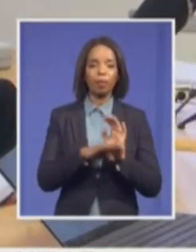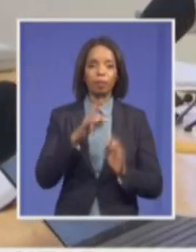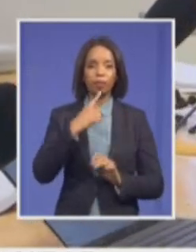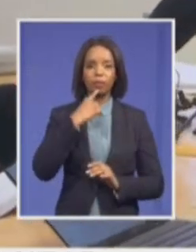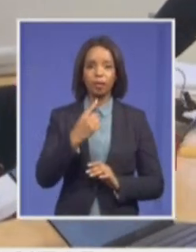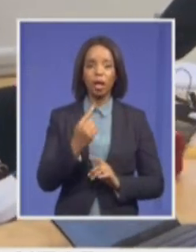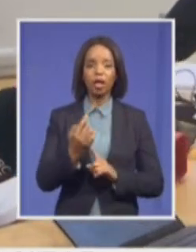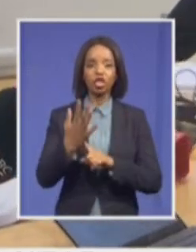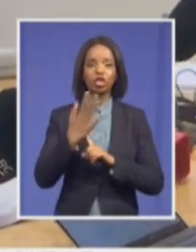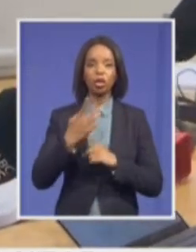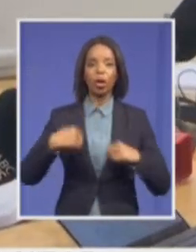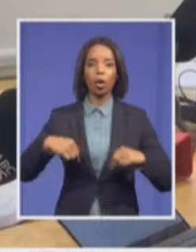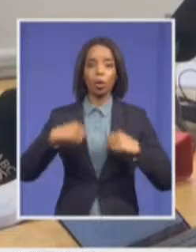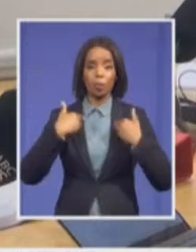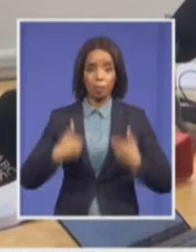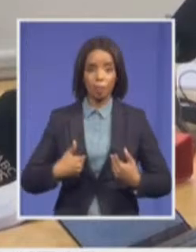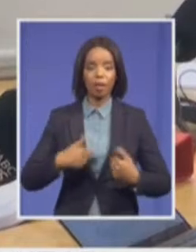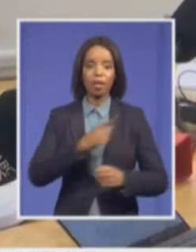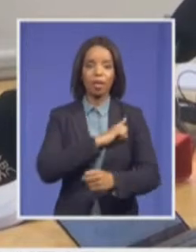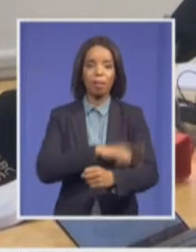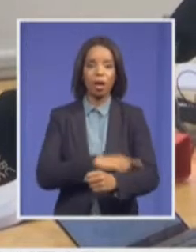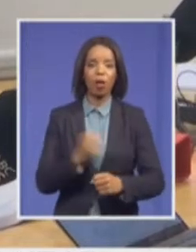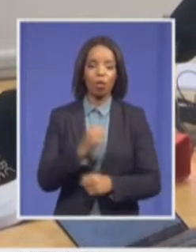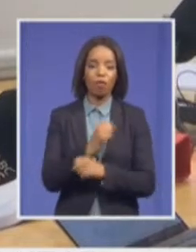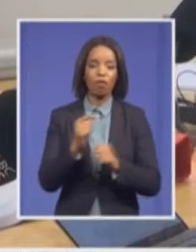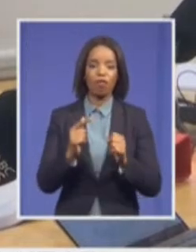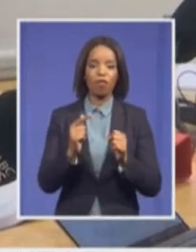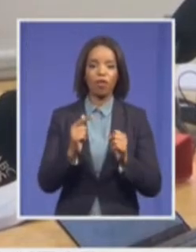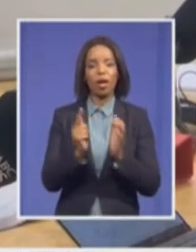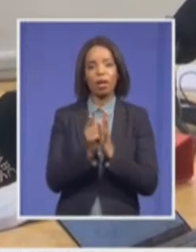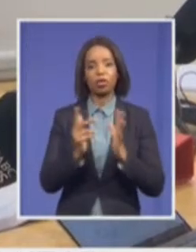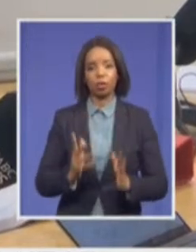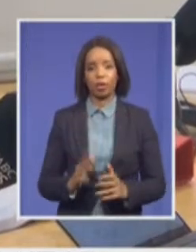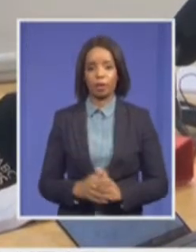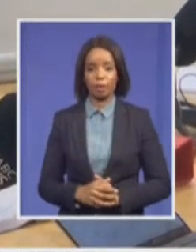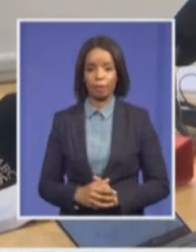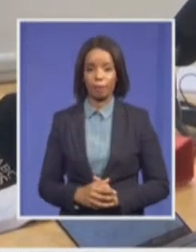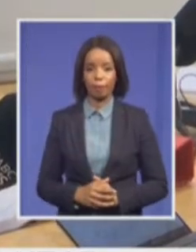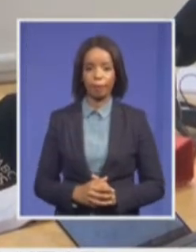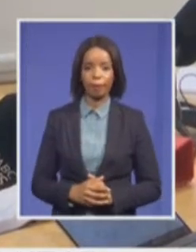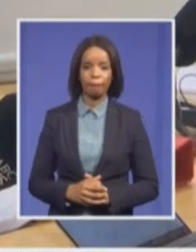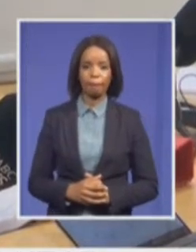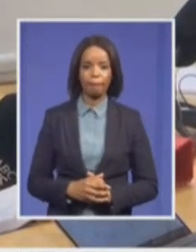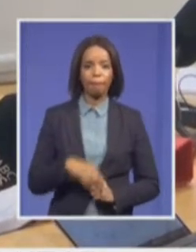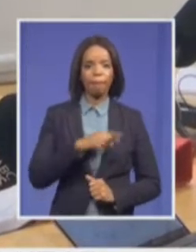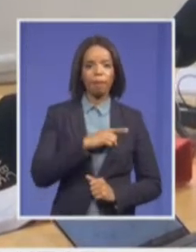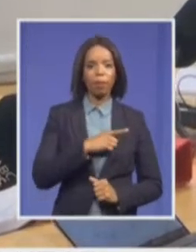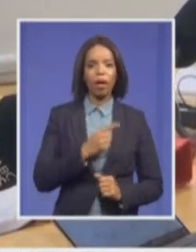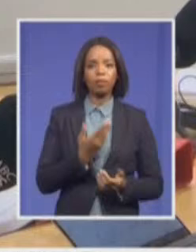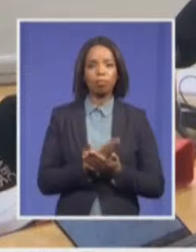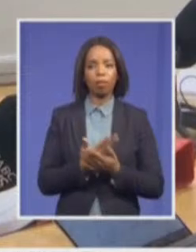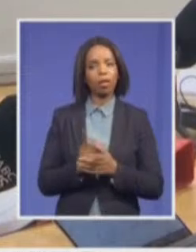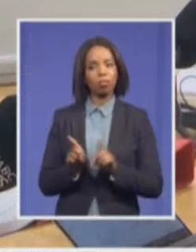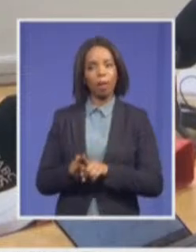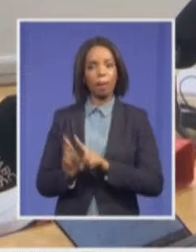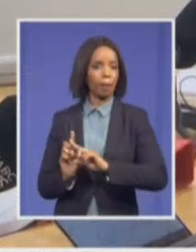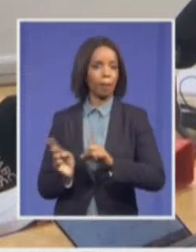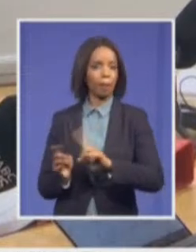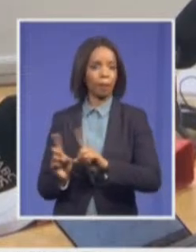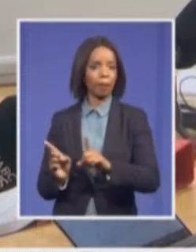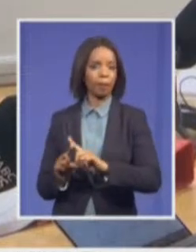Nothing should be read into it. So we want his power of attorney. If someone is